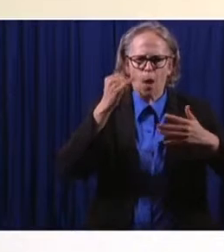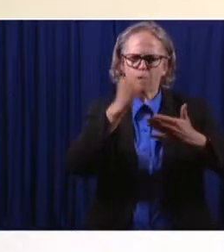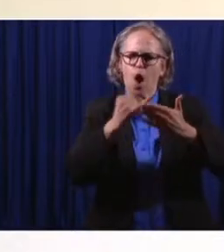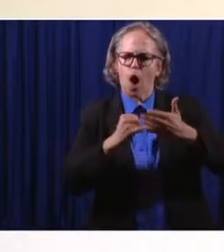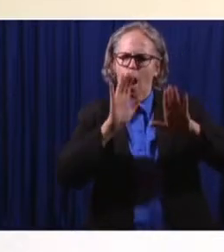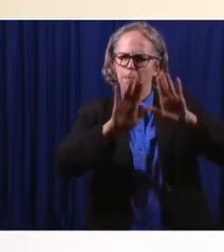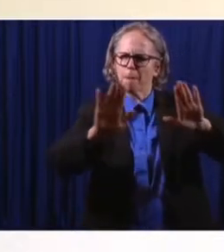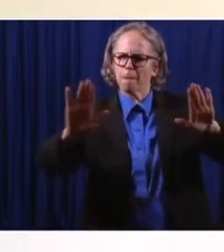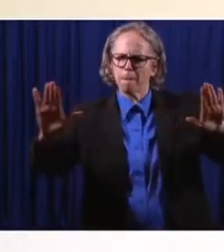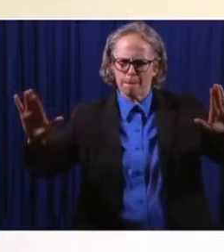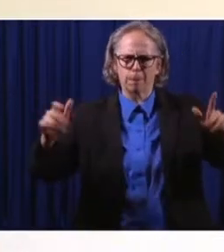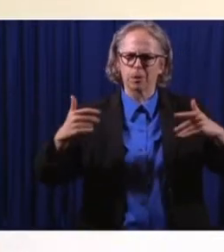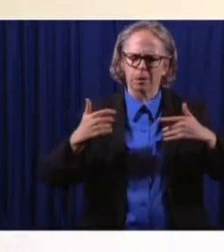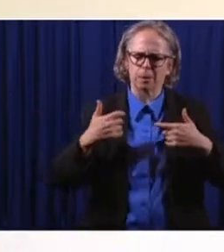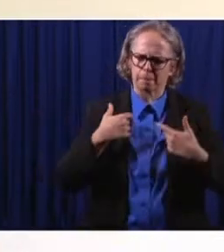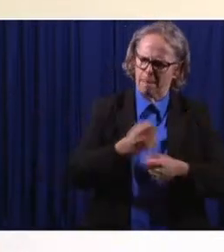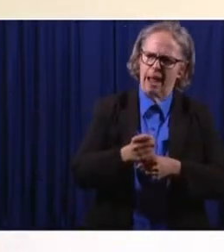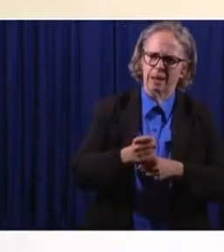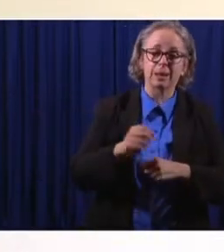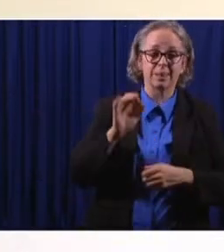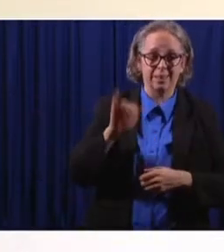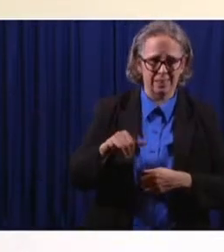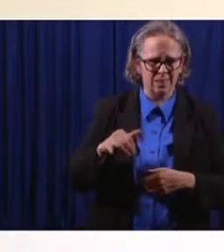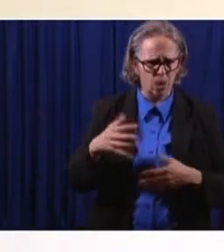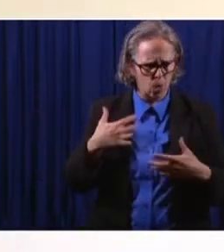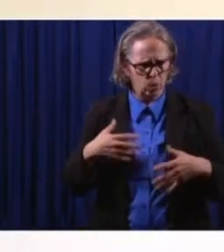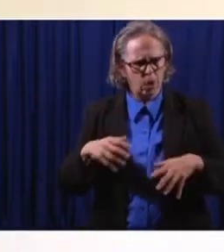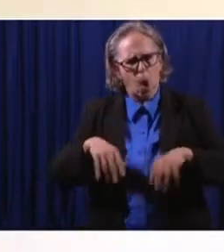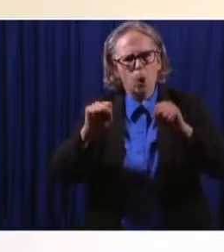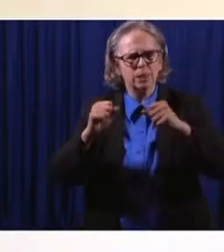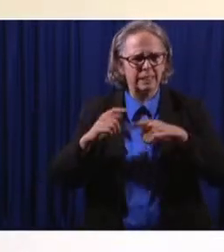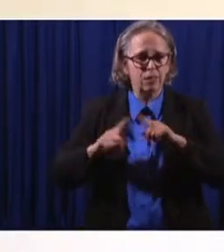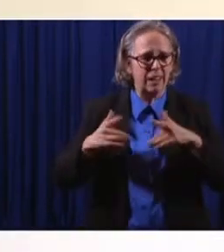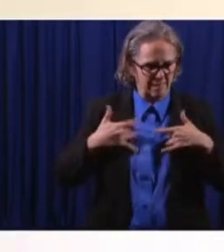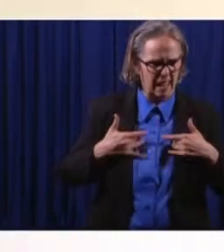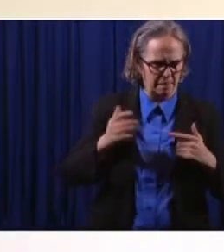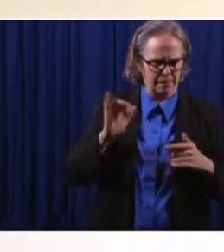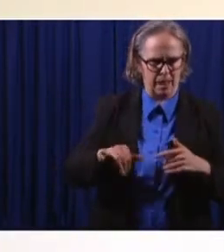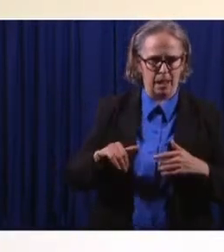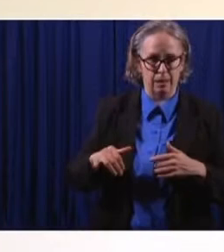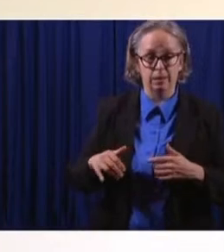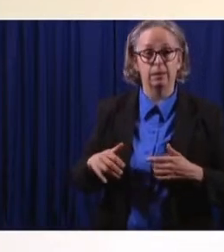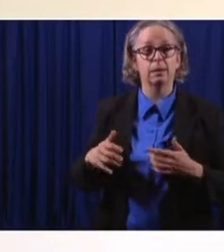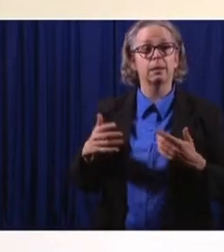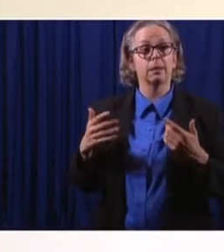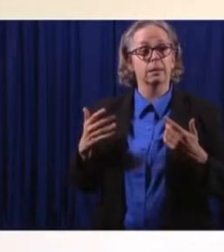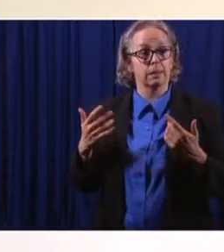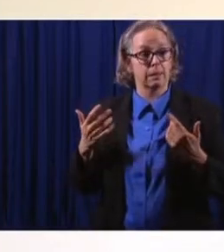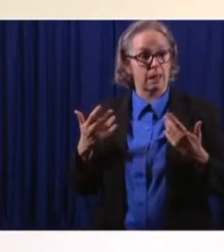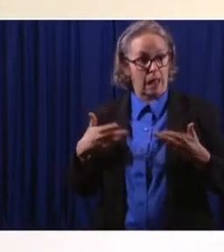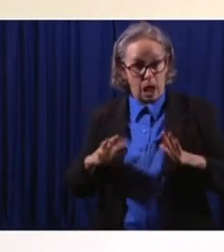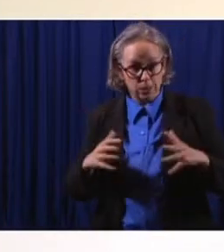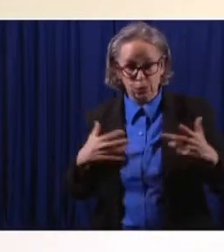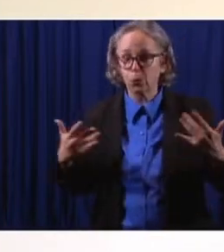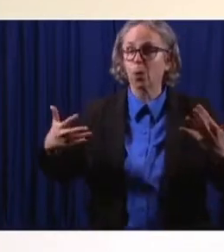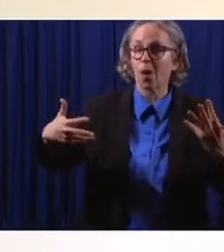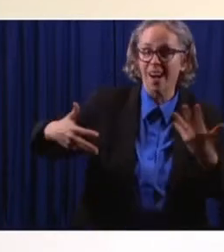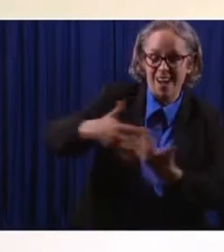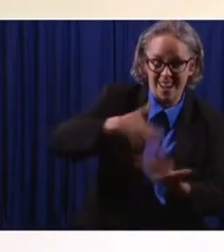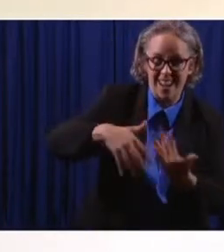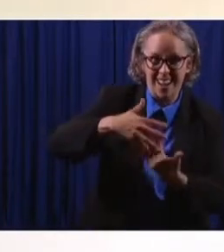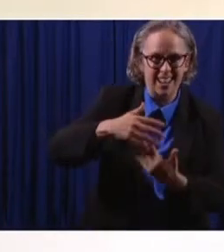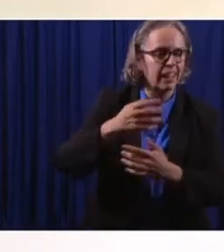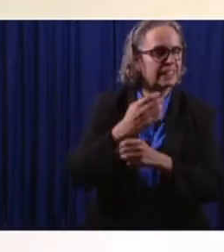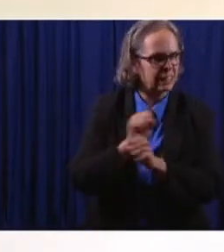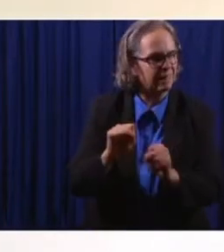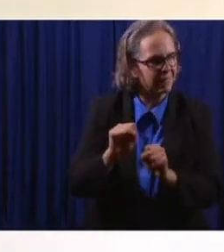locations. So being able to be involved within specifically on campus, because we can guarantee as an institution that